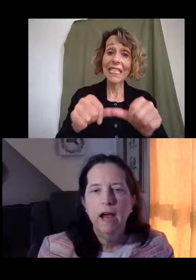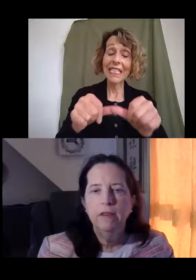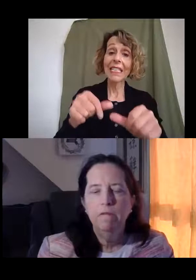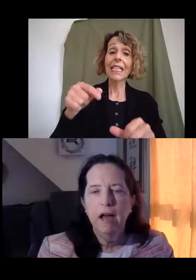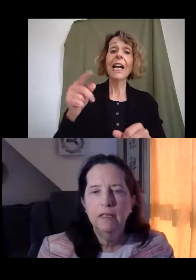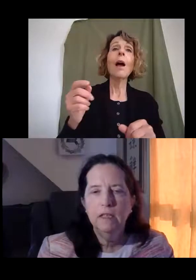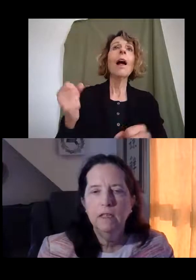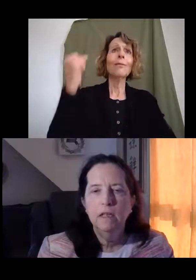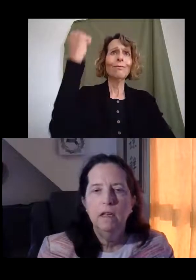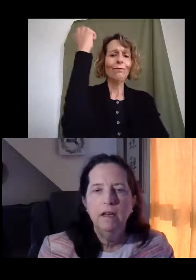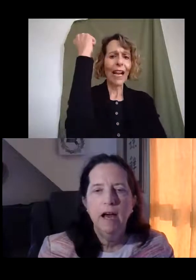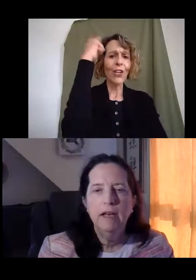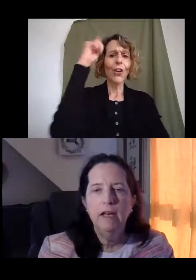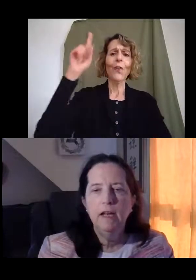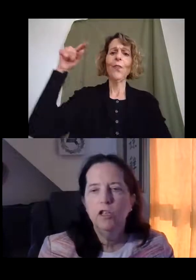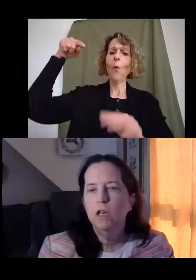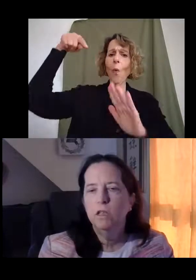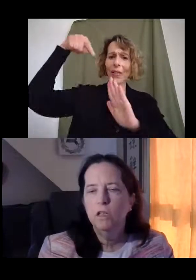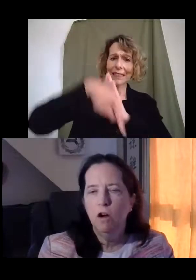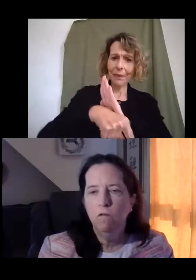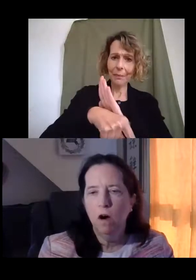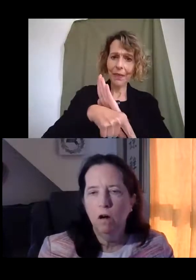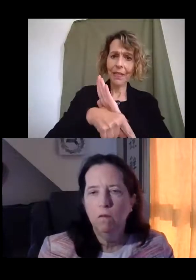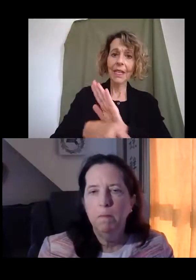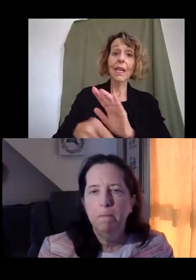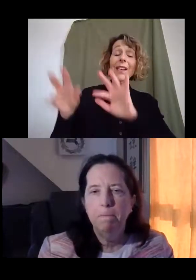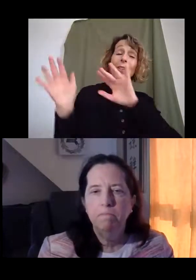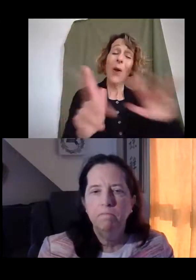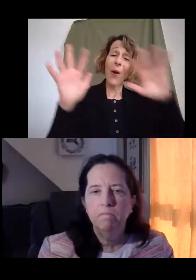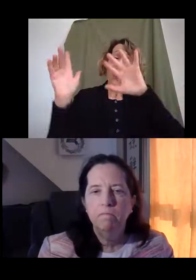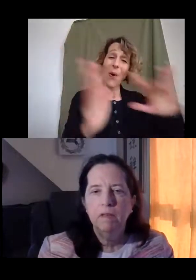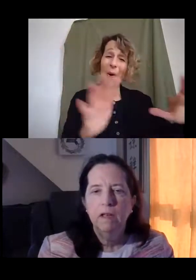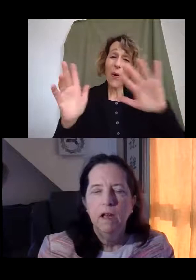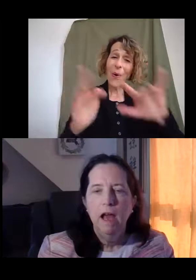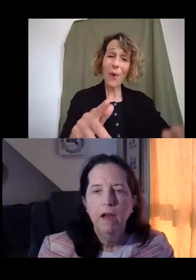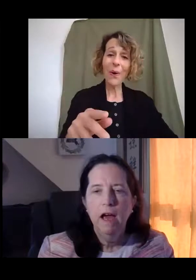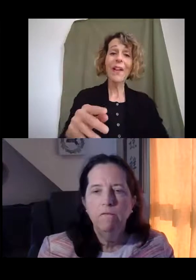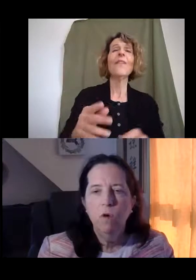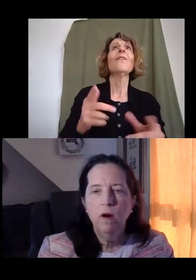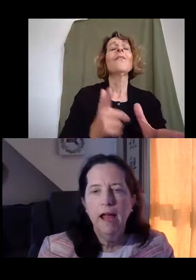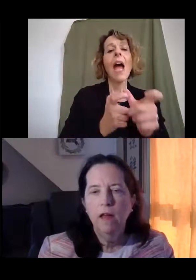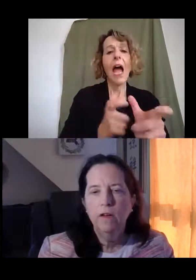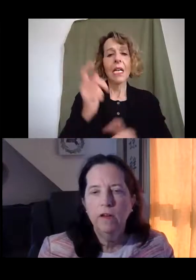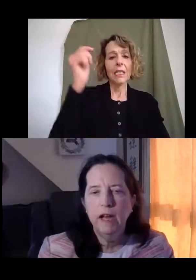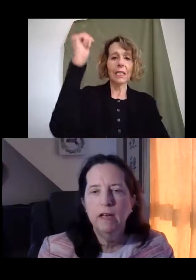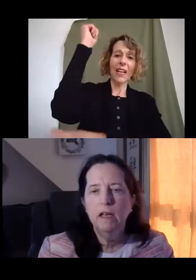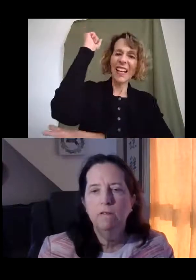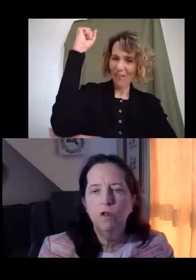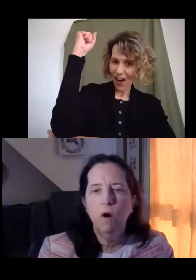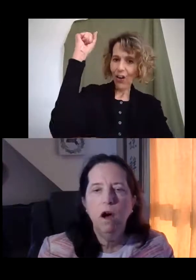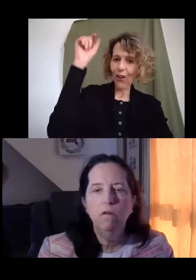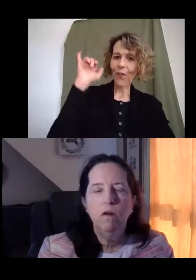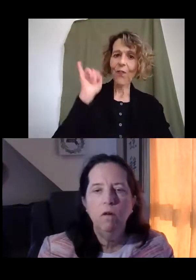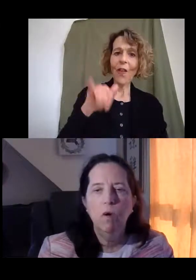We had the fastest 90-inch snowfall. And we had 4 calendar days